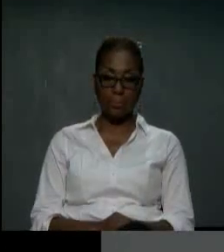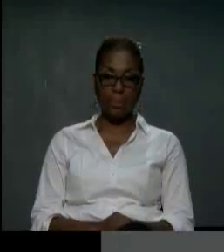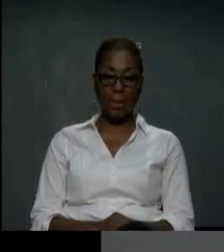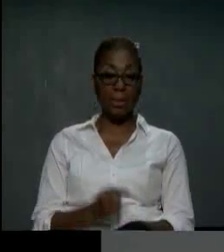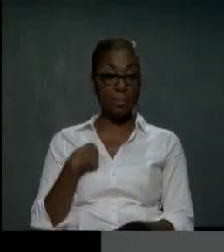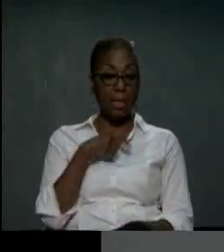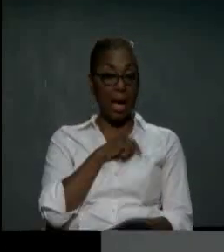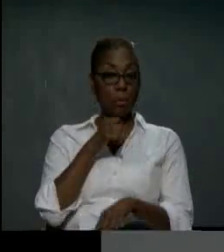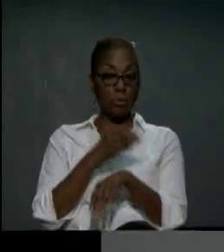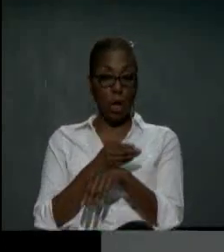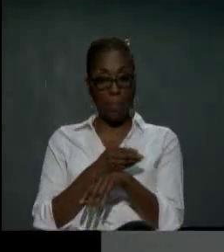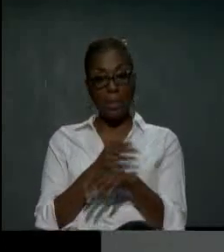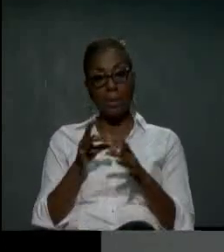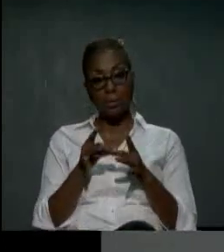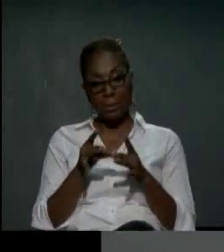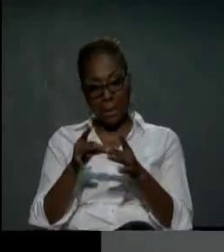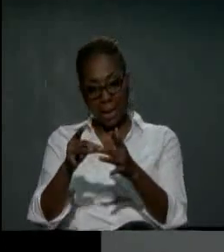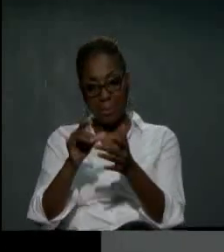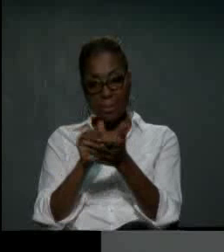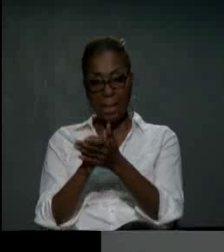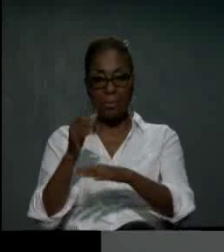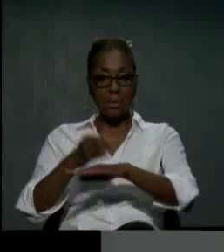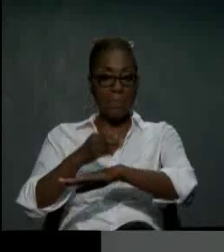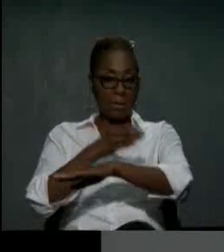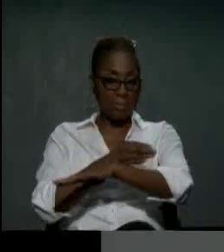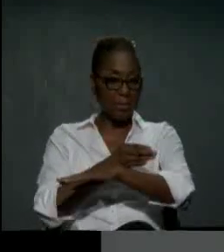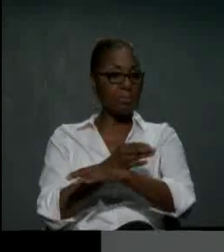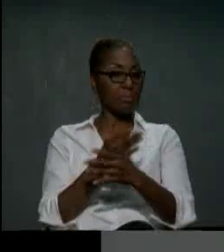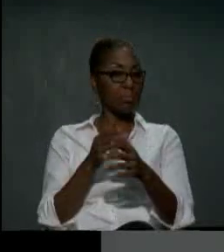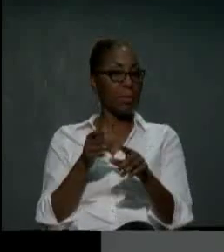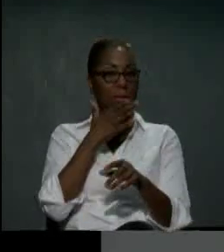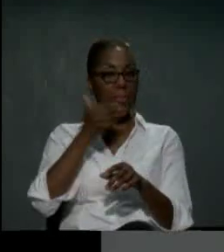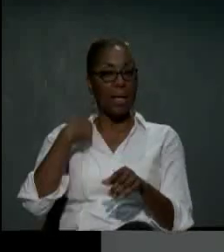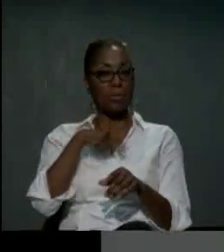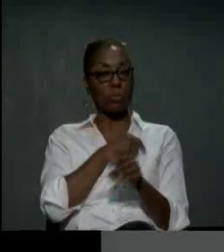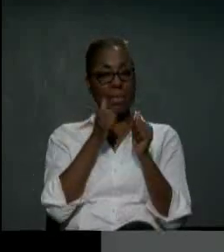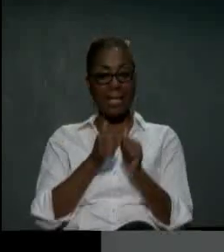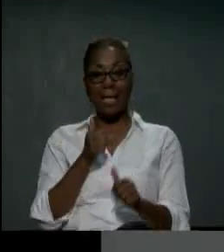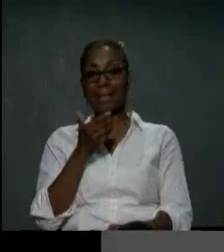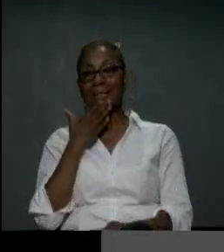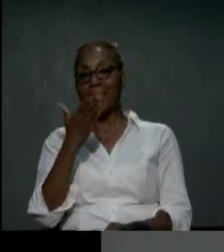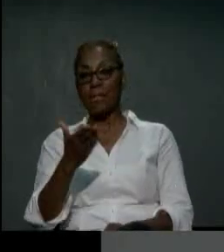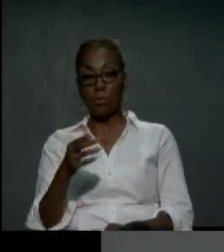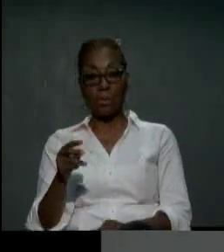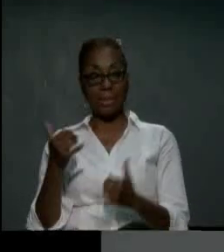It's our job to guide that development the best we can. Okay, thank you. Applicant?